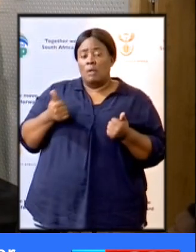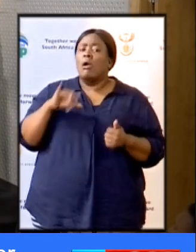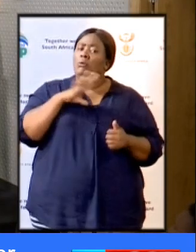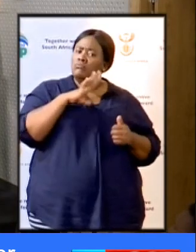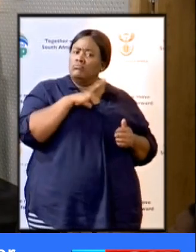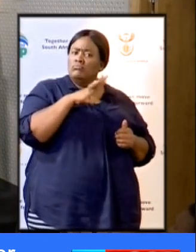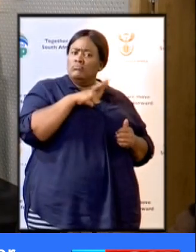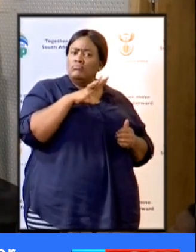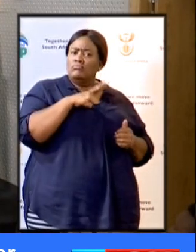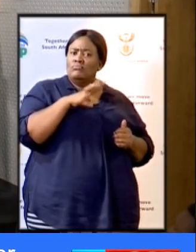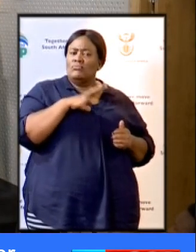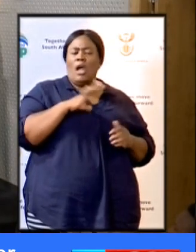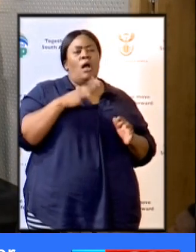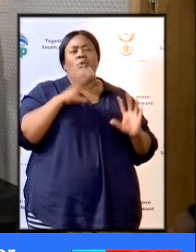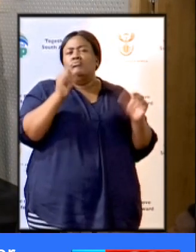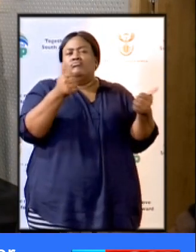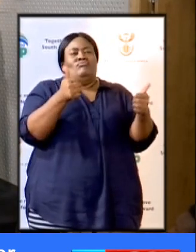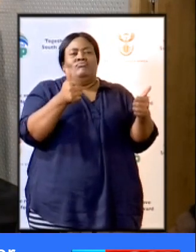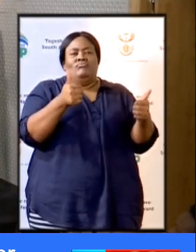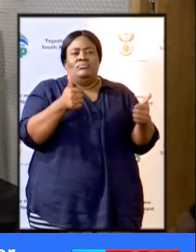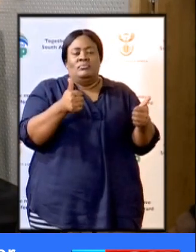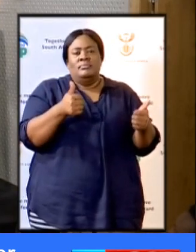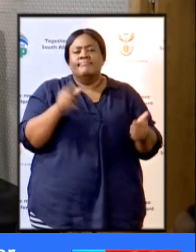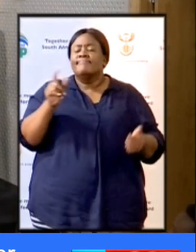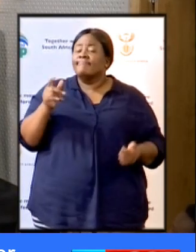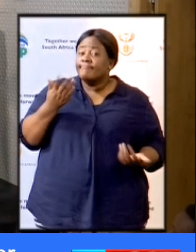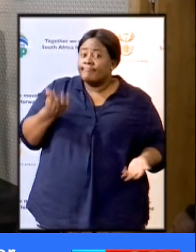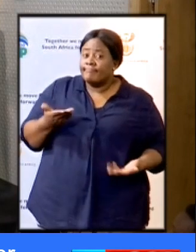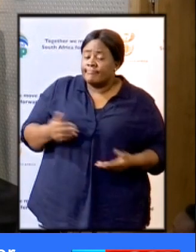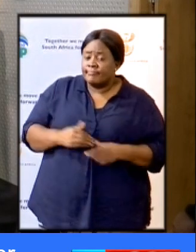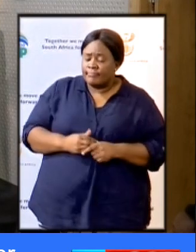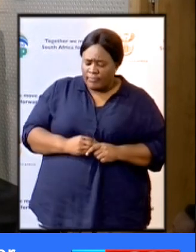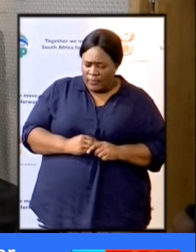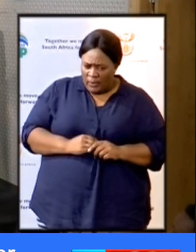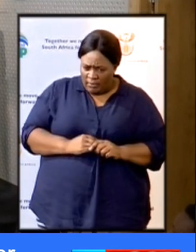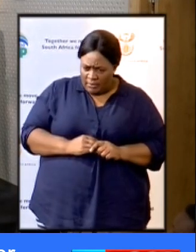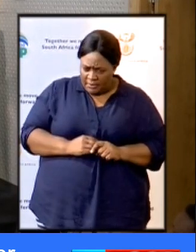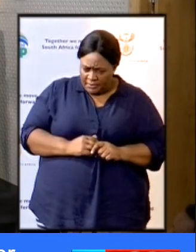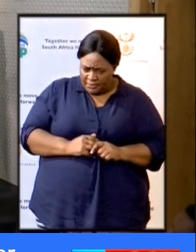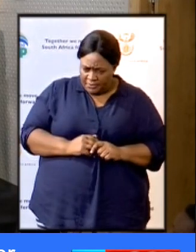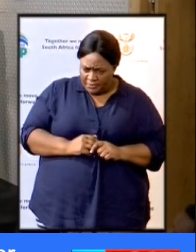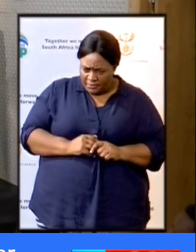Awusipilile baba, sipile njengosheleni. Awusho ke baba?